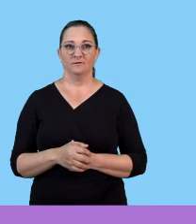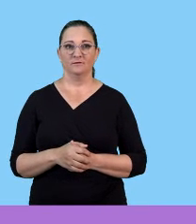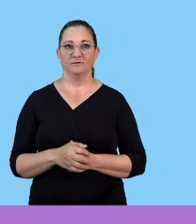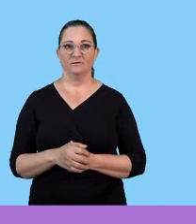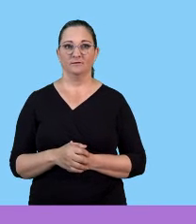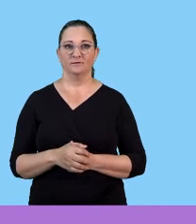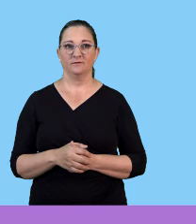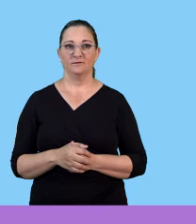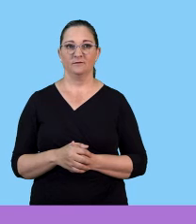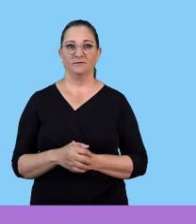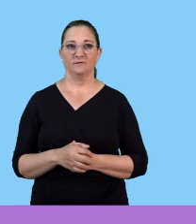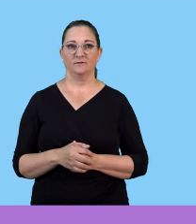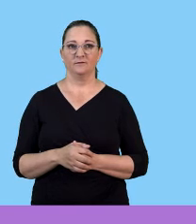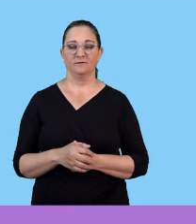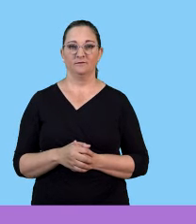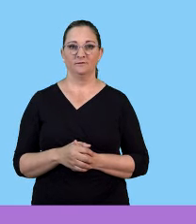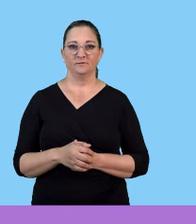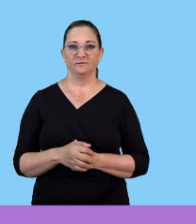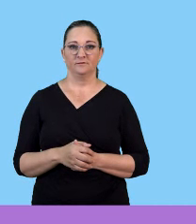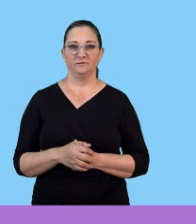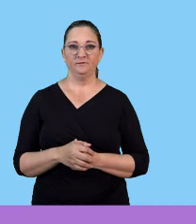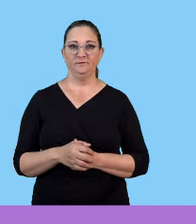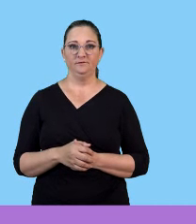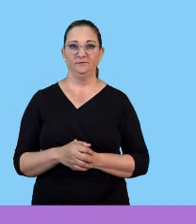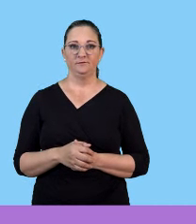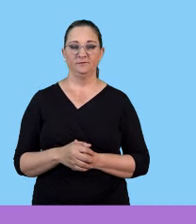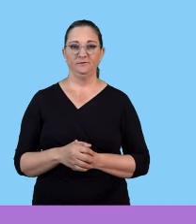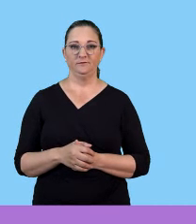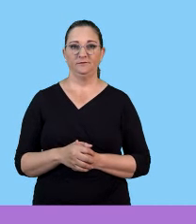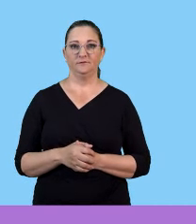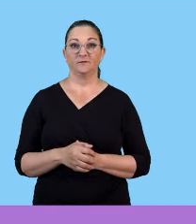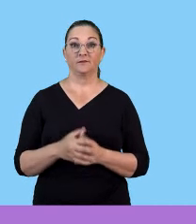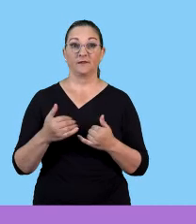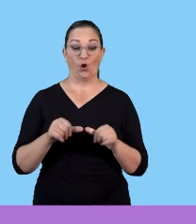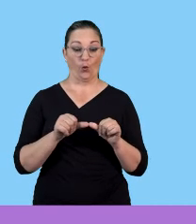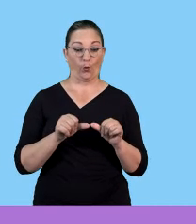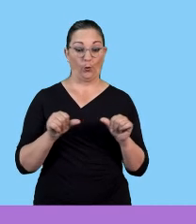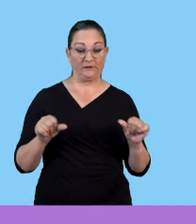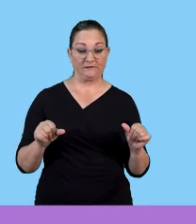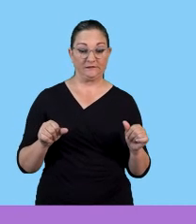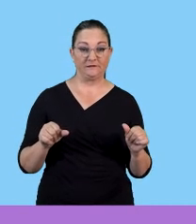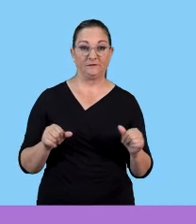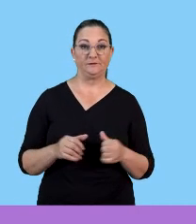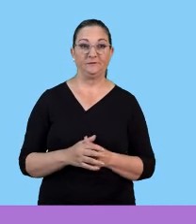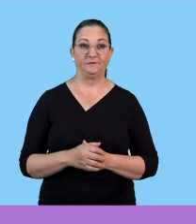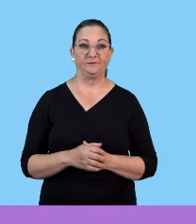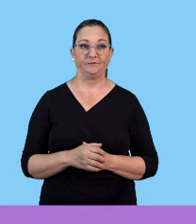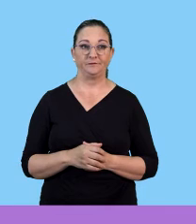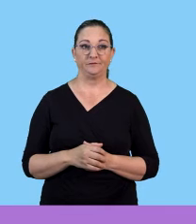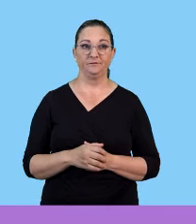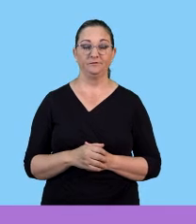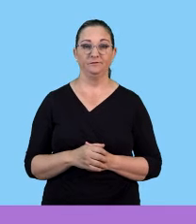Okay, let's write this 9 a little bit better. I think that looks better. Okay, nice work. The width,